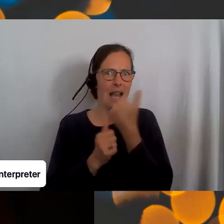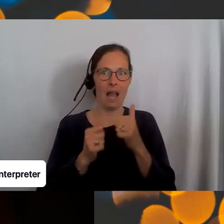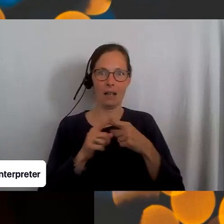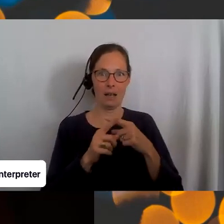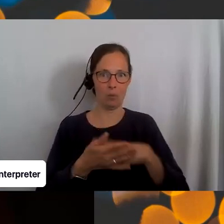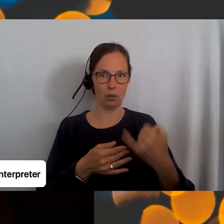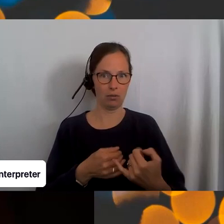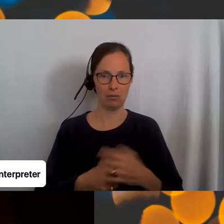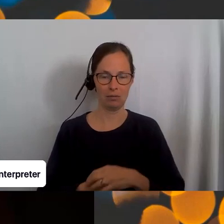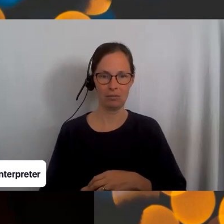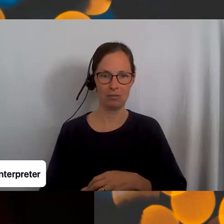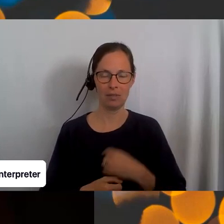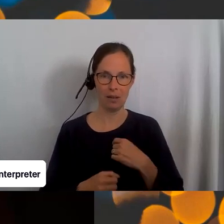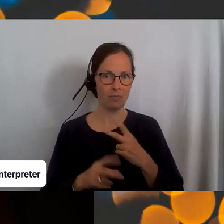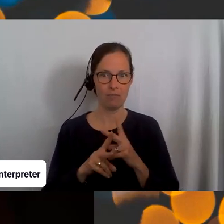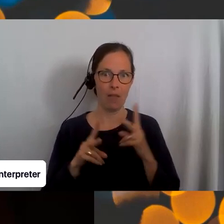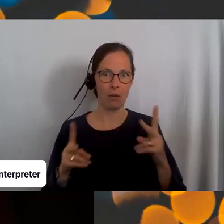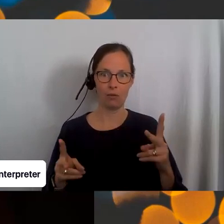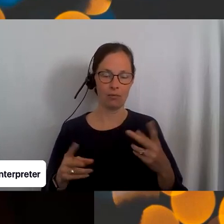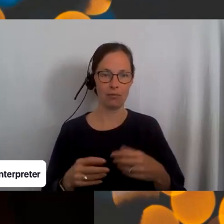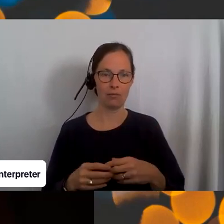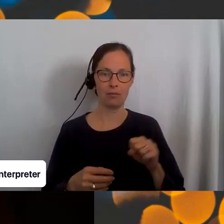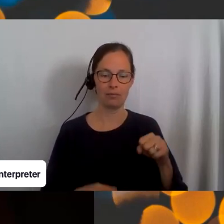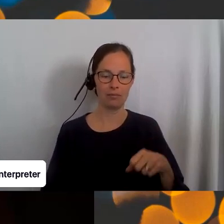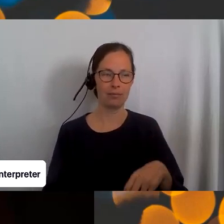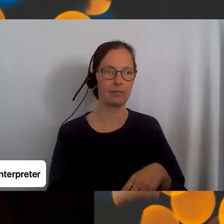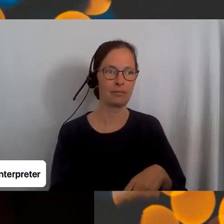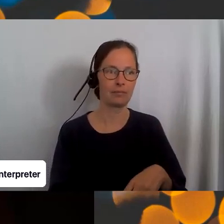projects. I'm very yes.